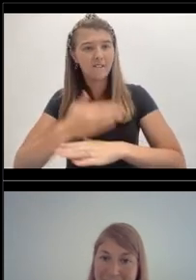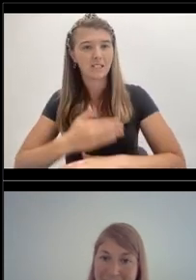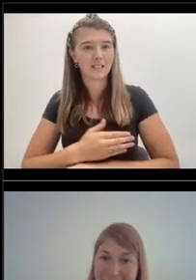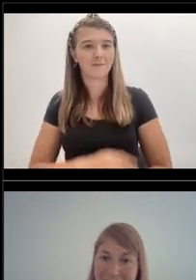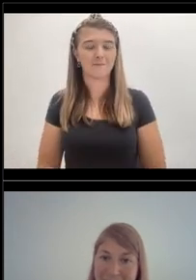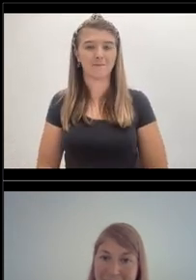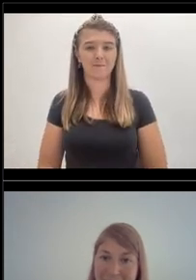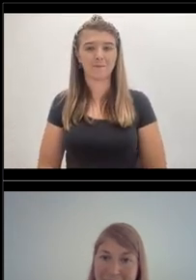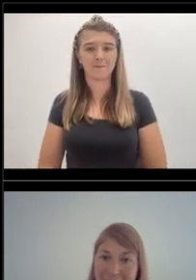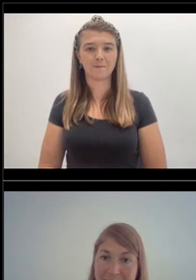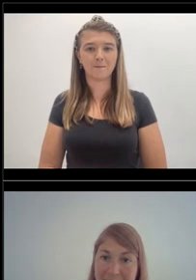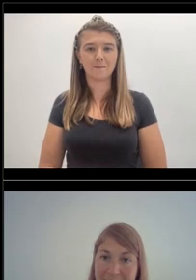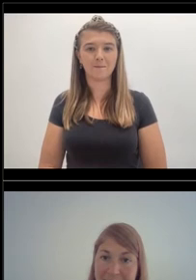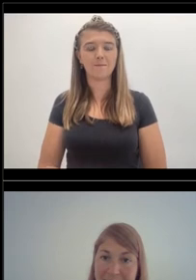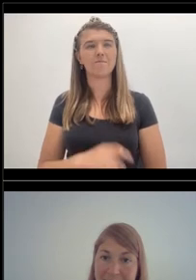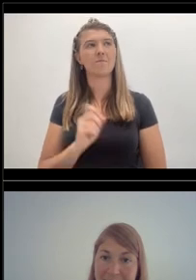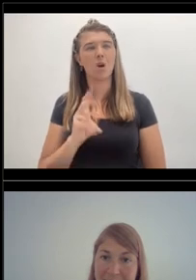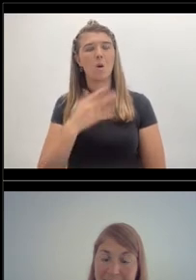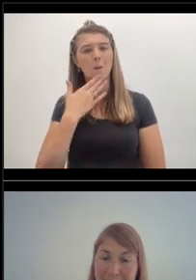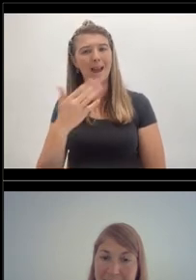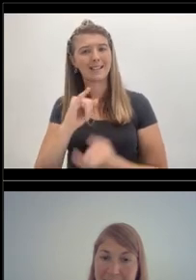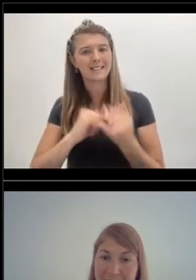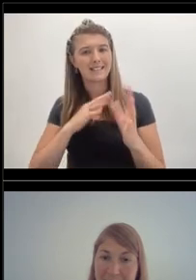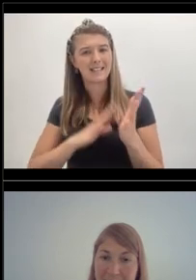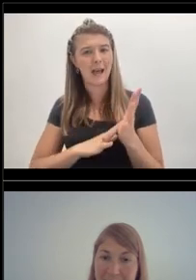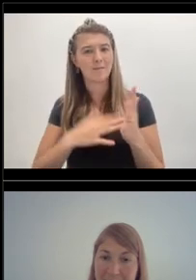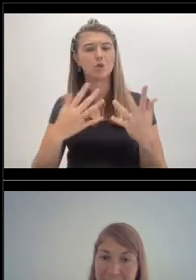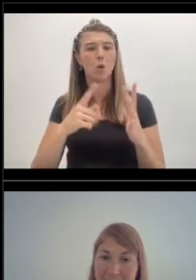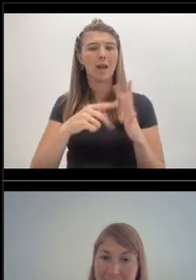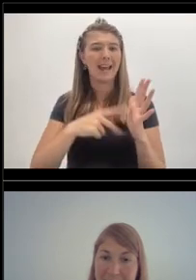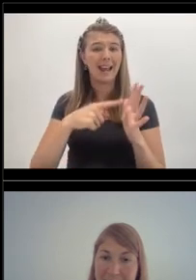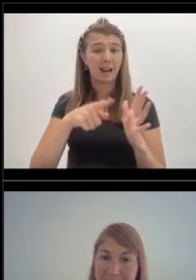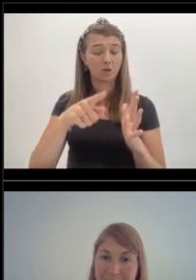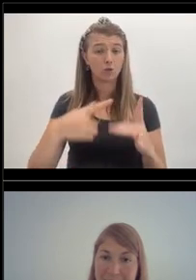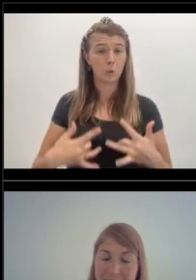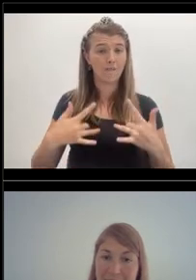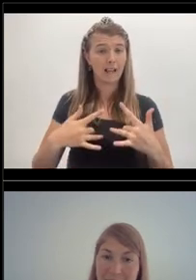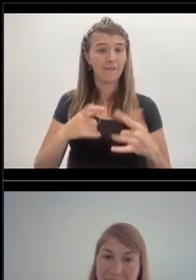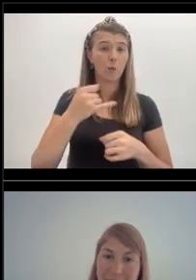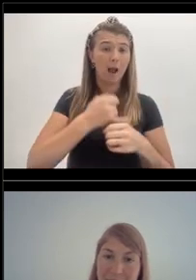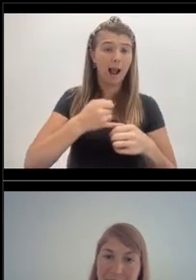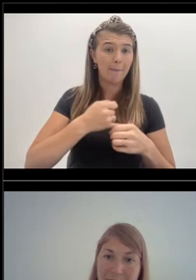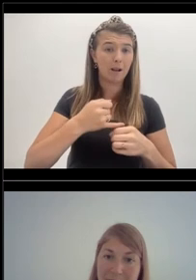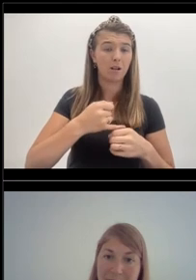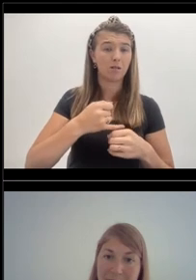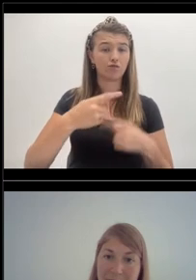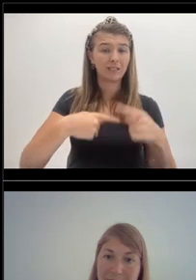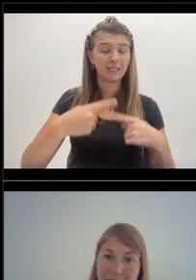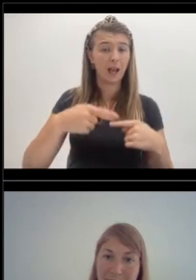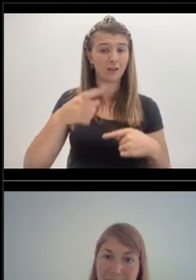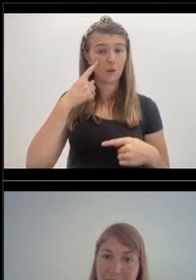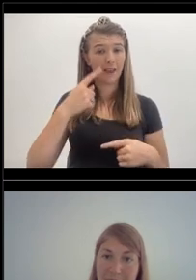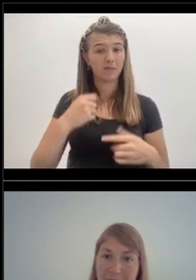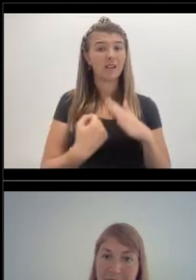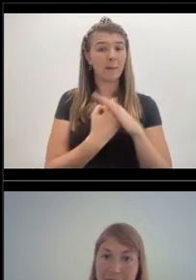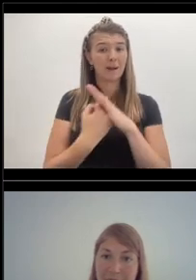Thanks, Sam. And for chemical recycling, Ina, would you agree, or is there another reason that's holding back